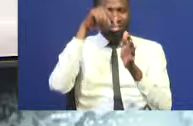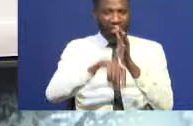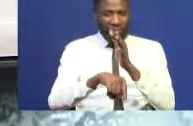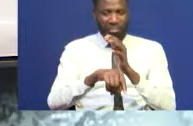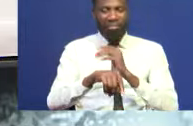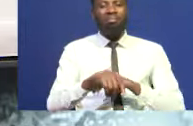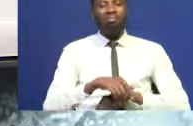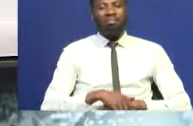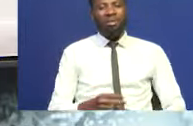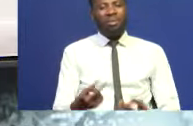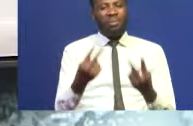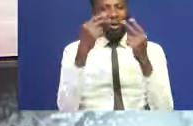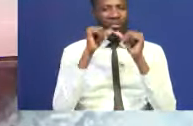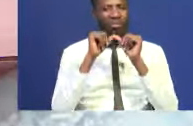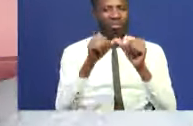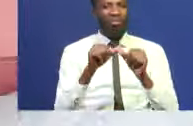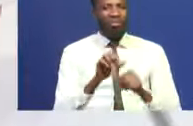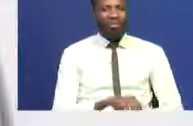deserve. Stay with us.